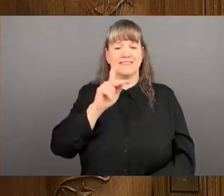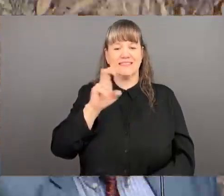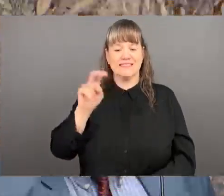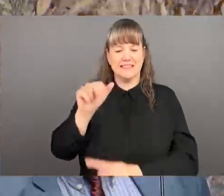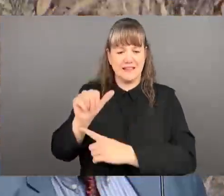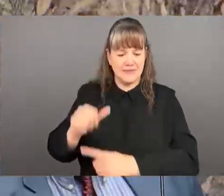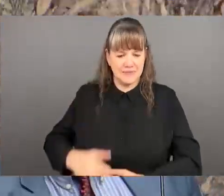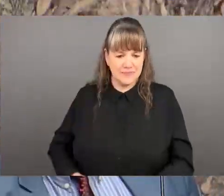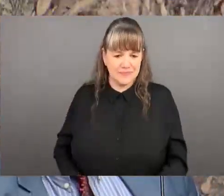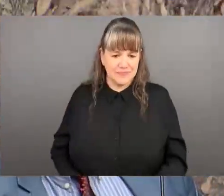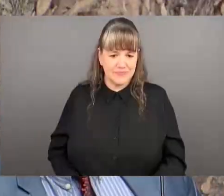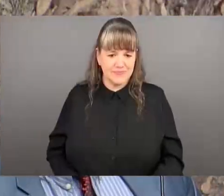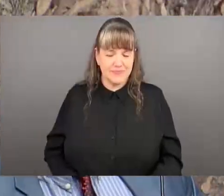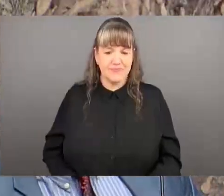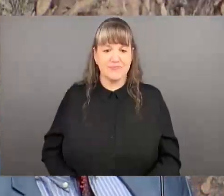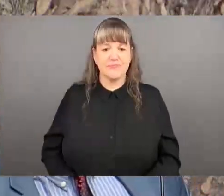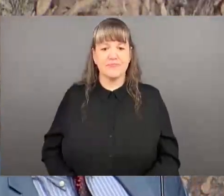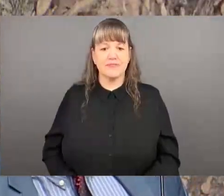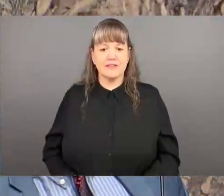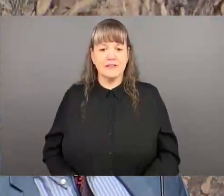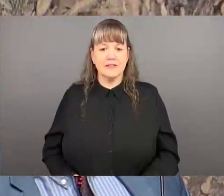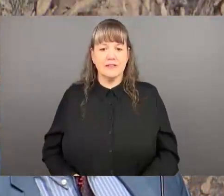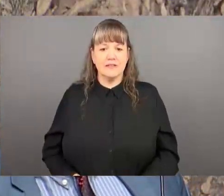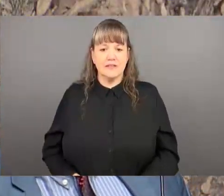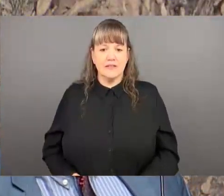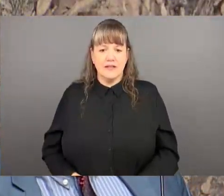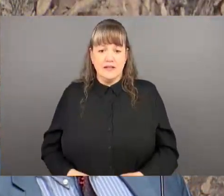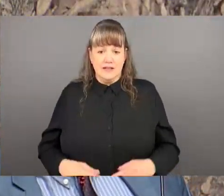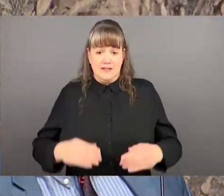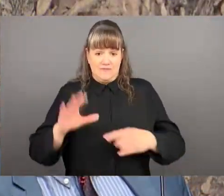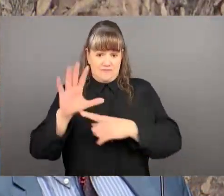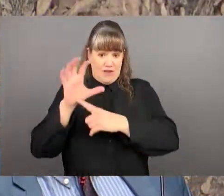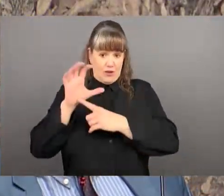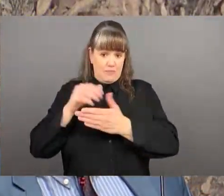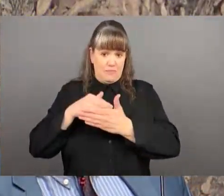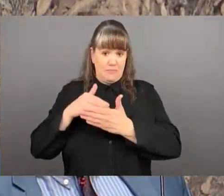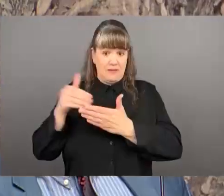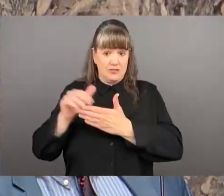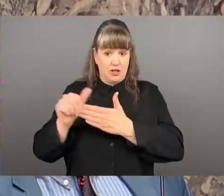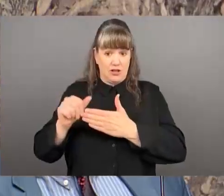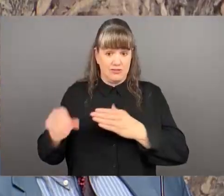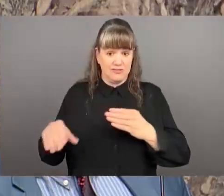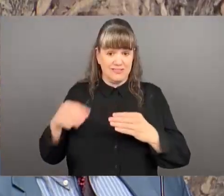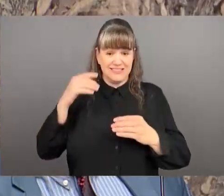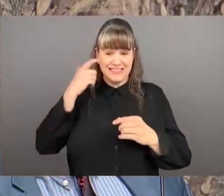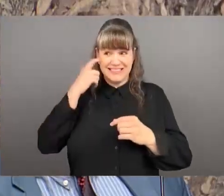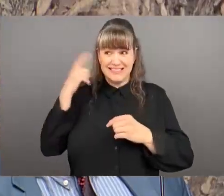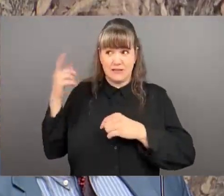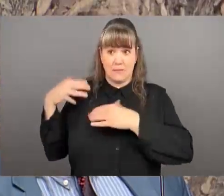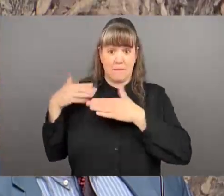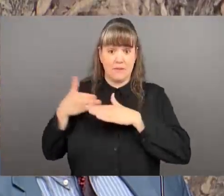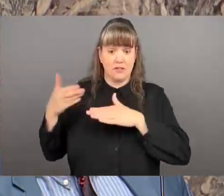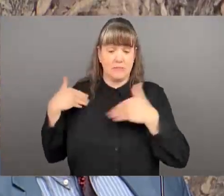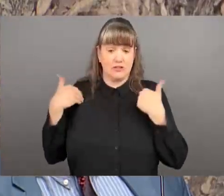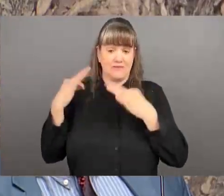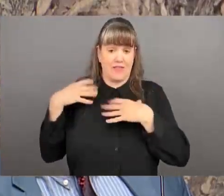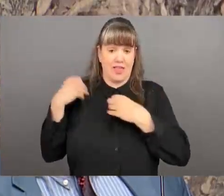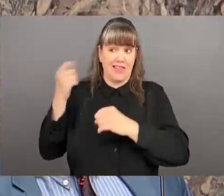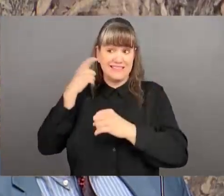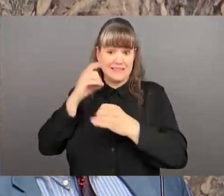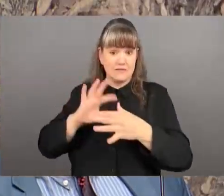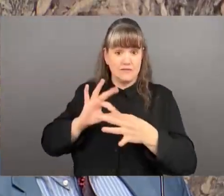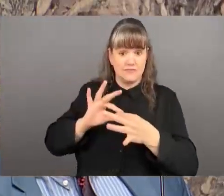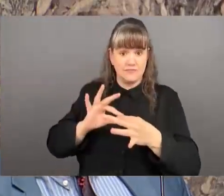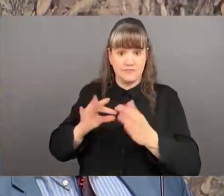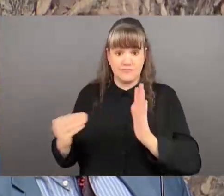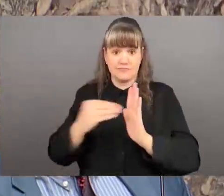that $500,000 that the health minister just referenced in the budget clearly states that it's to support the ongoing